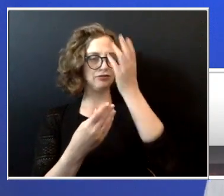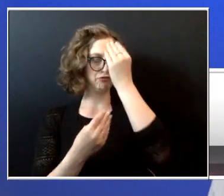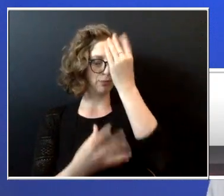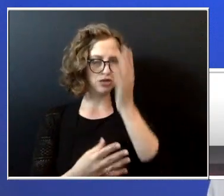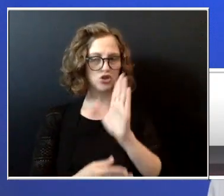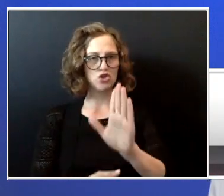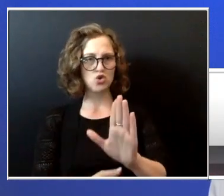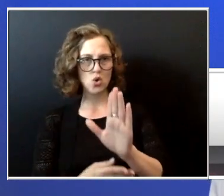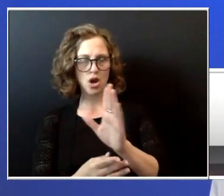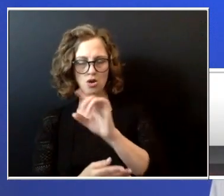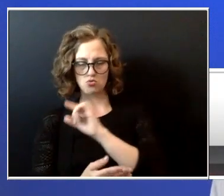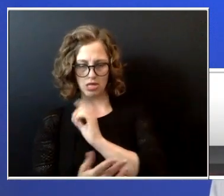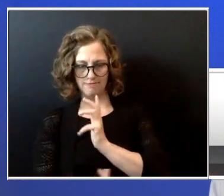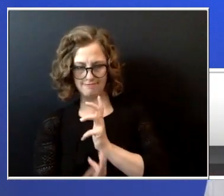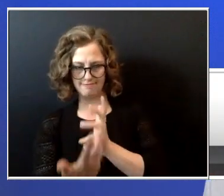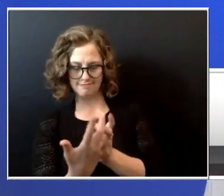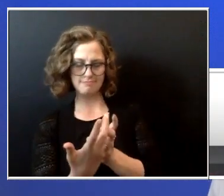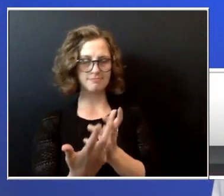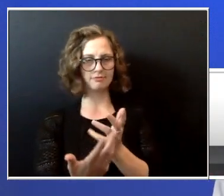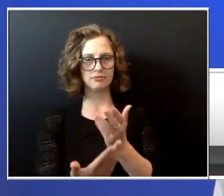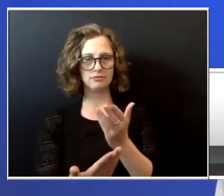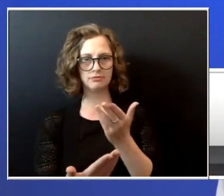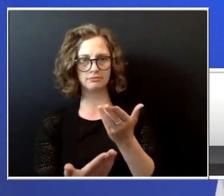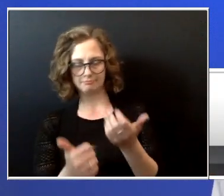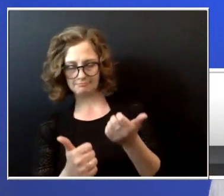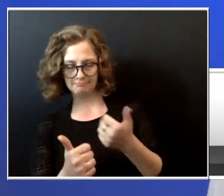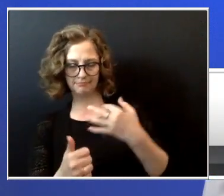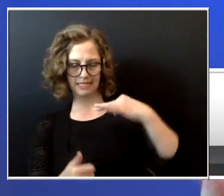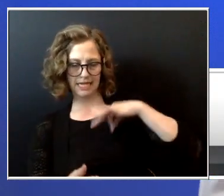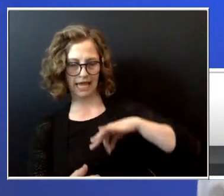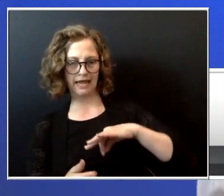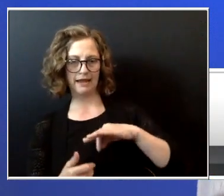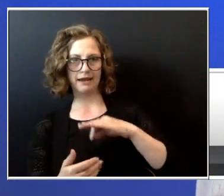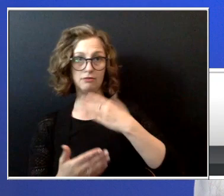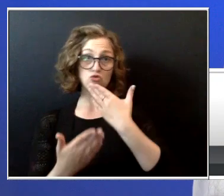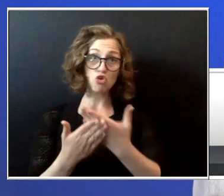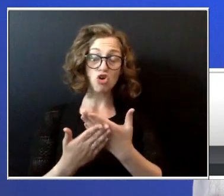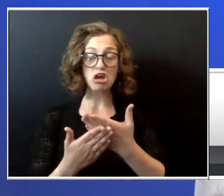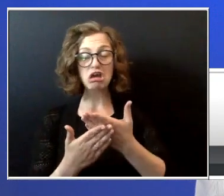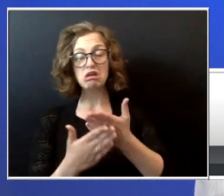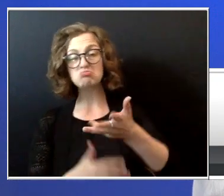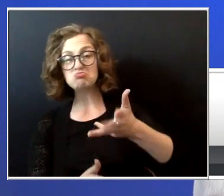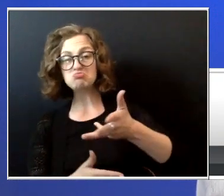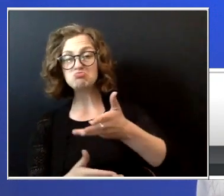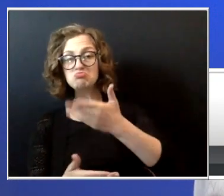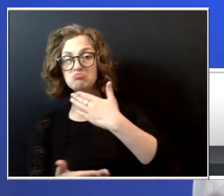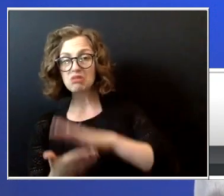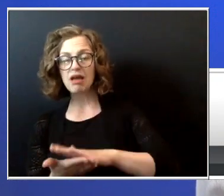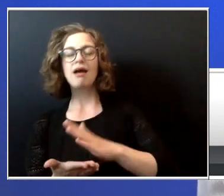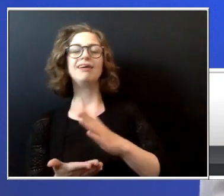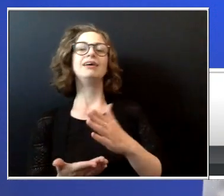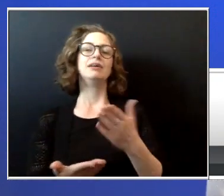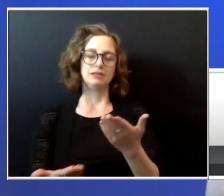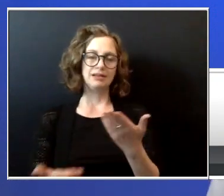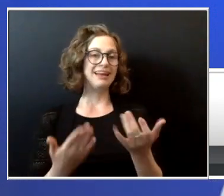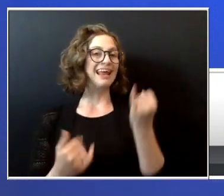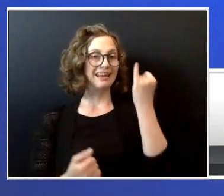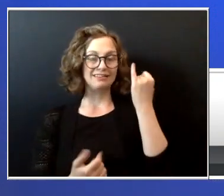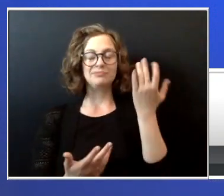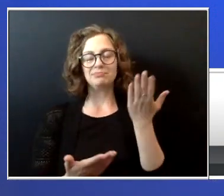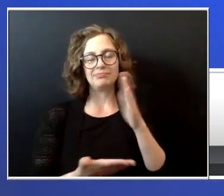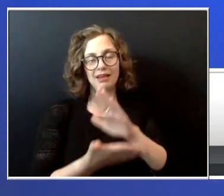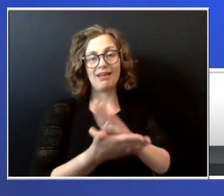academic institution feels like a trustworthy place, then that's great. If you have a good relationship with someone locally and they have specialized